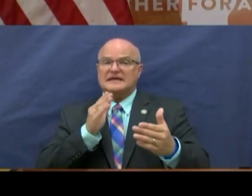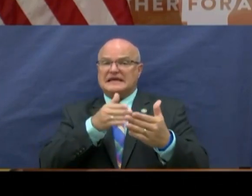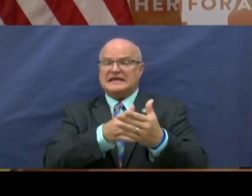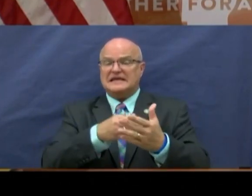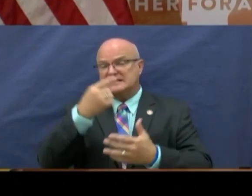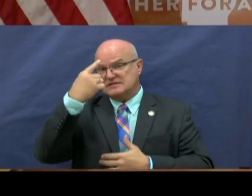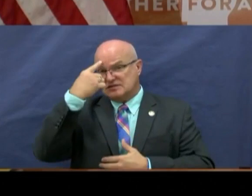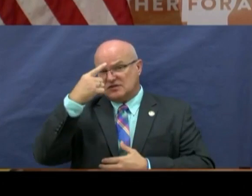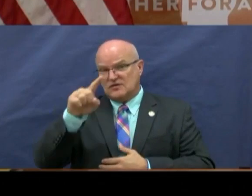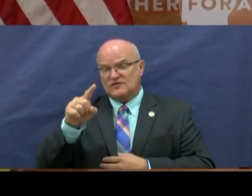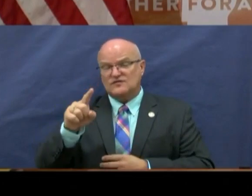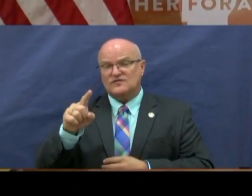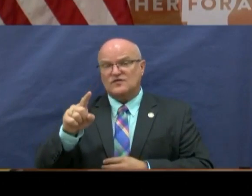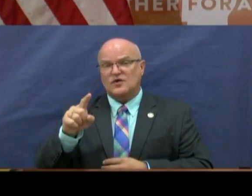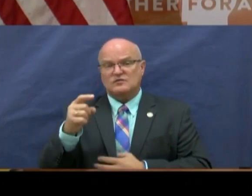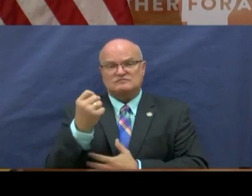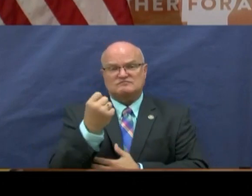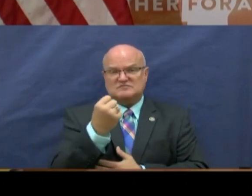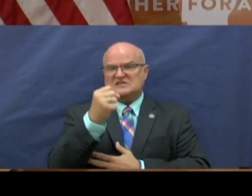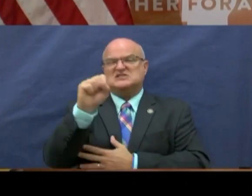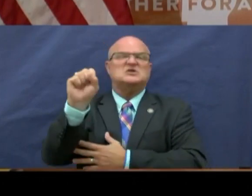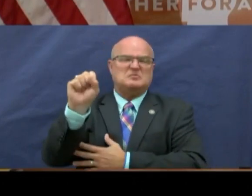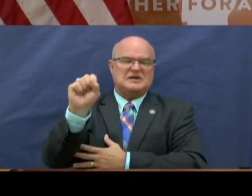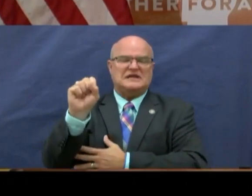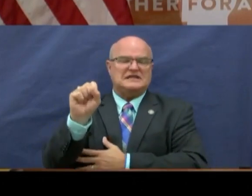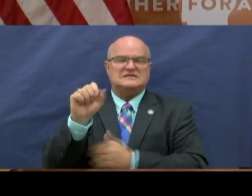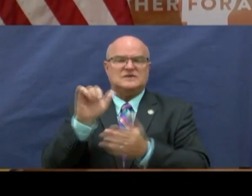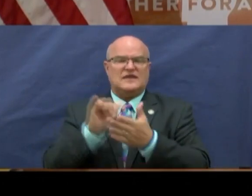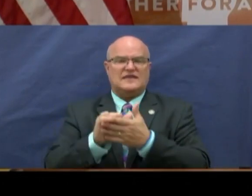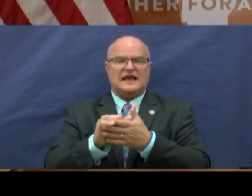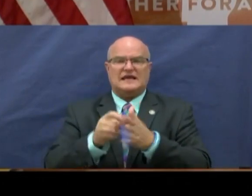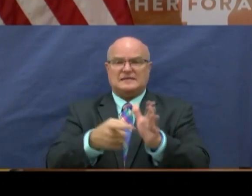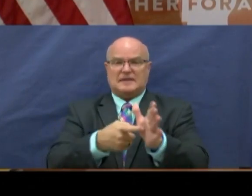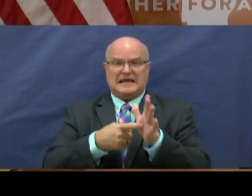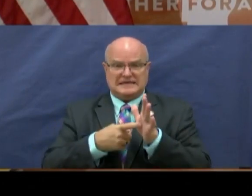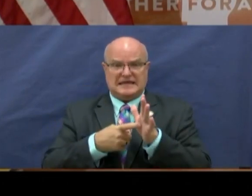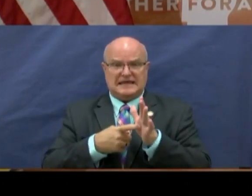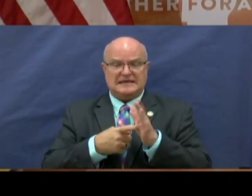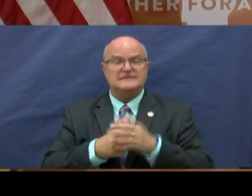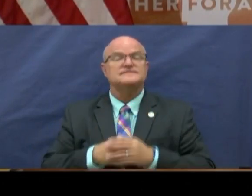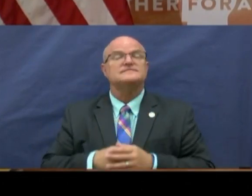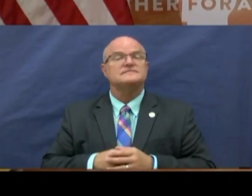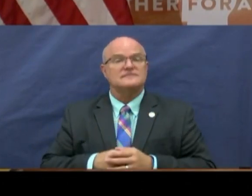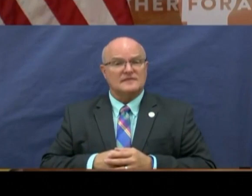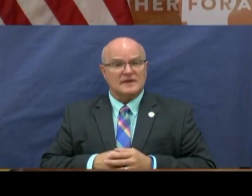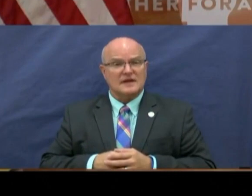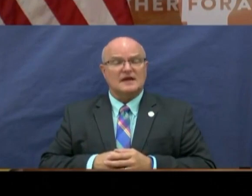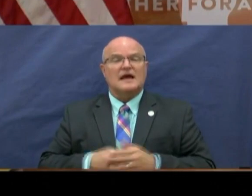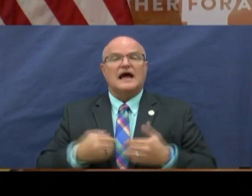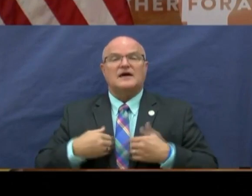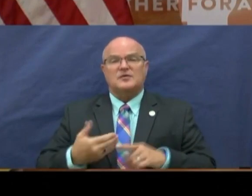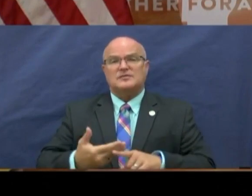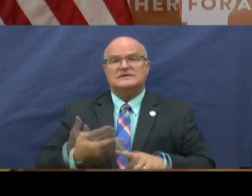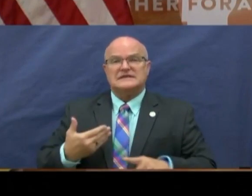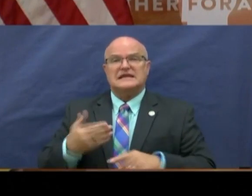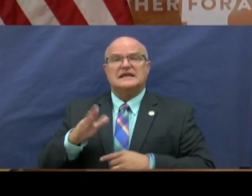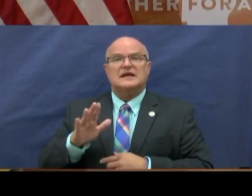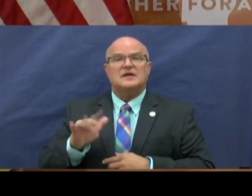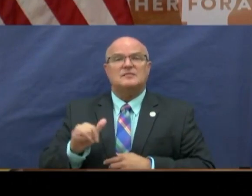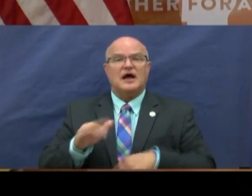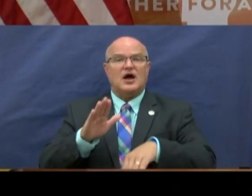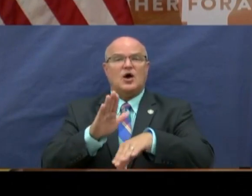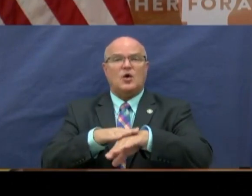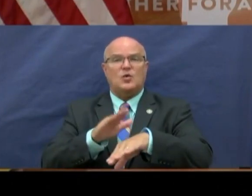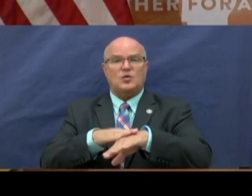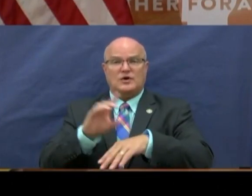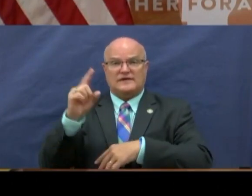for disobedience with that mandate. It does have to be preceded by a